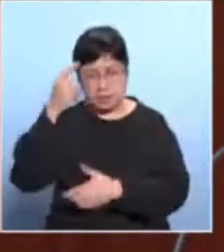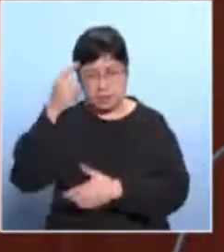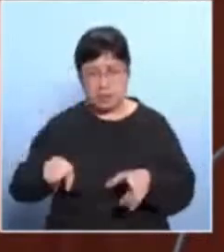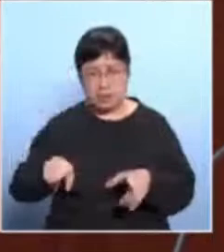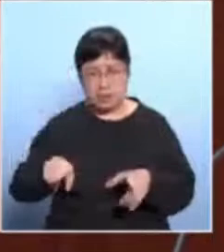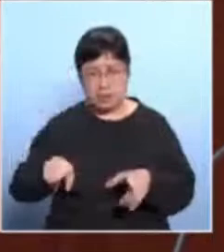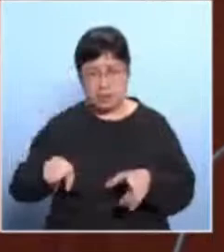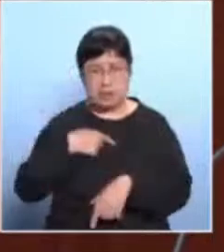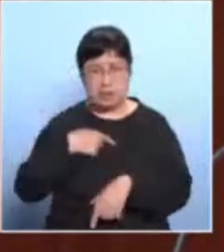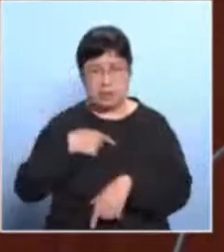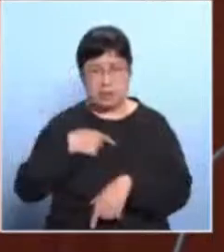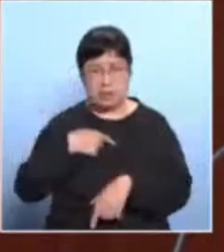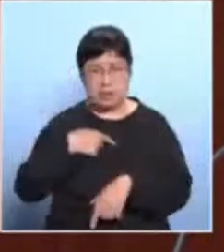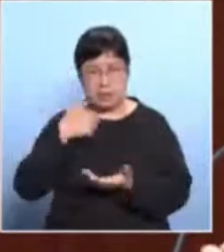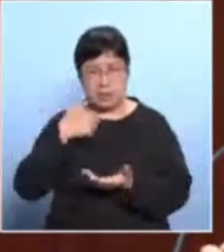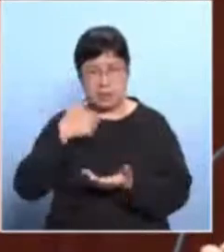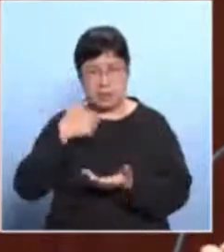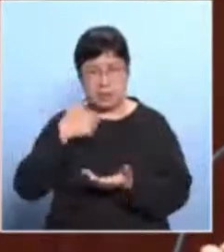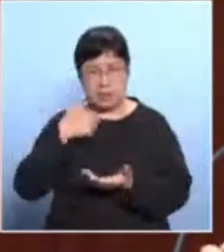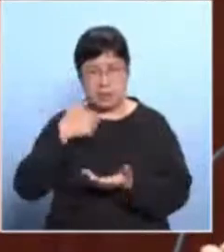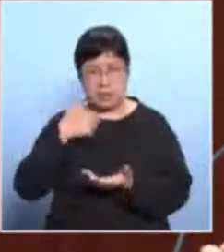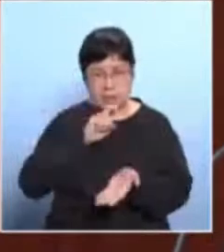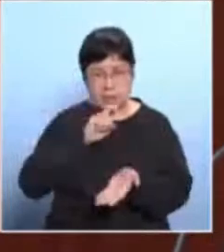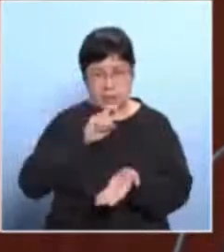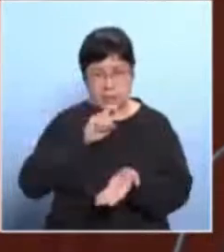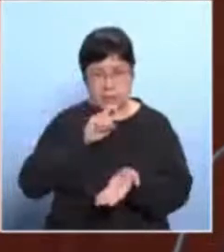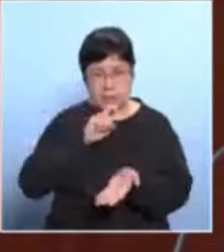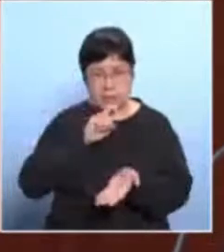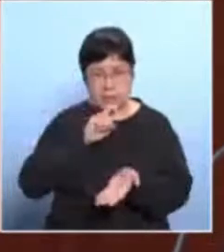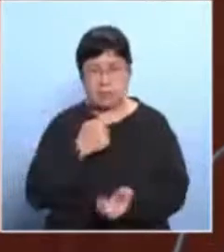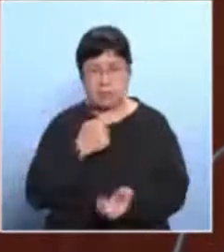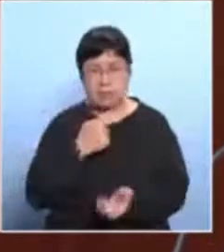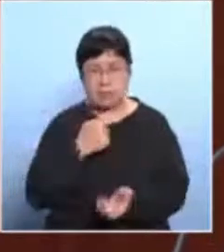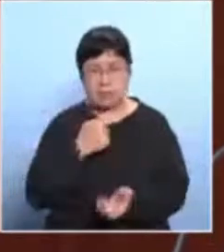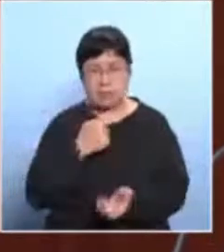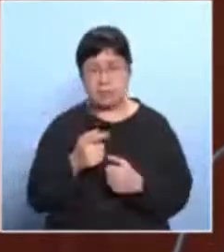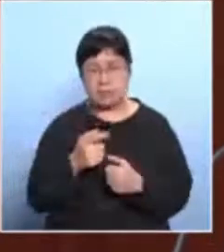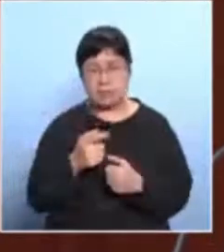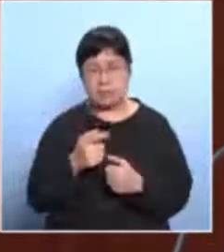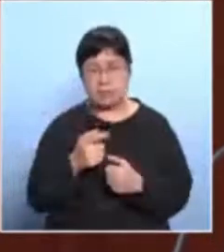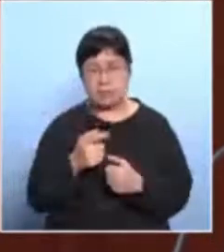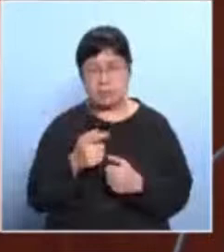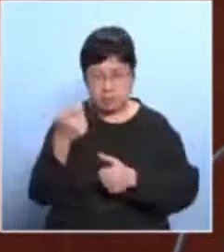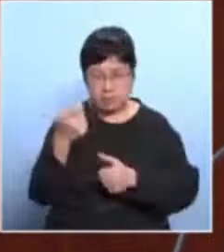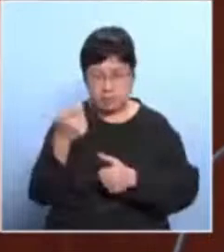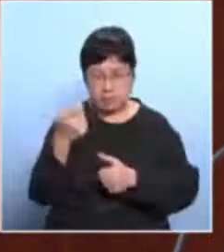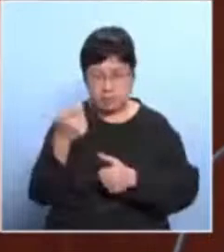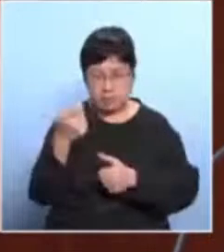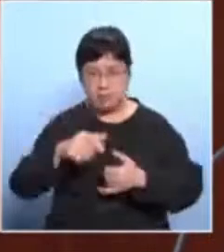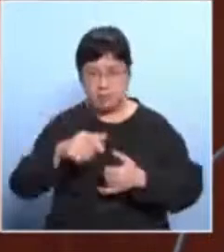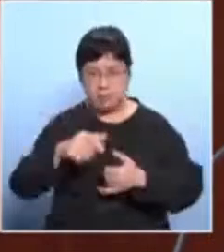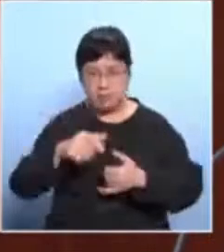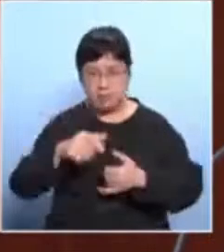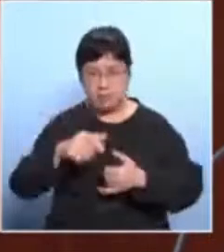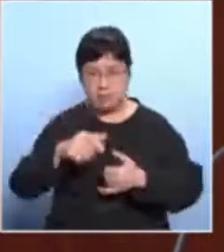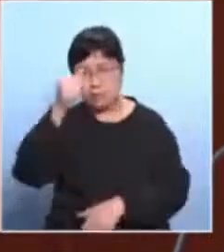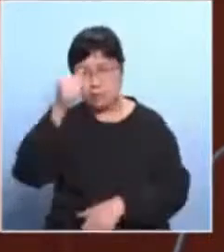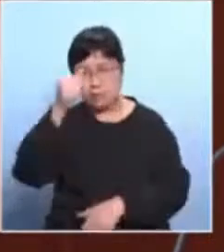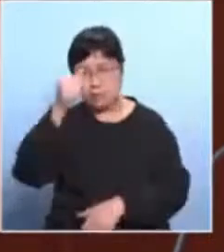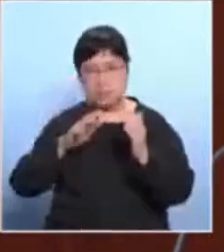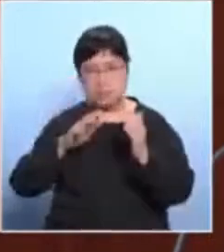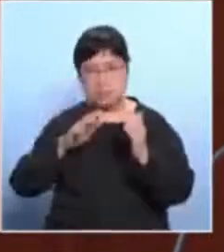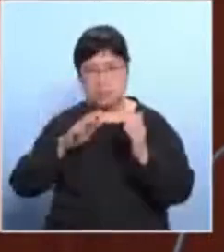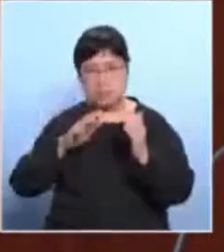which include 1. Expedite case management. The HA will optimize the ratio of case manager